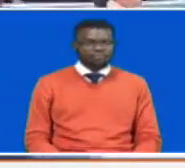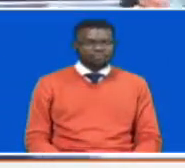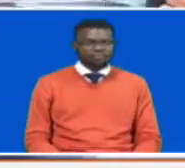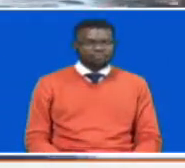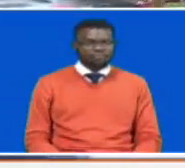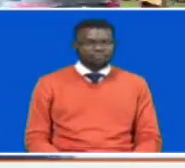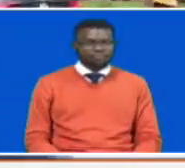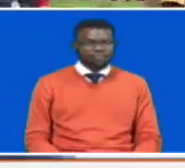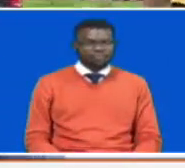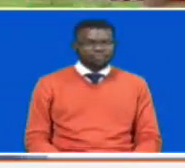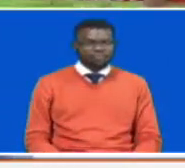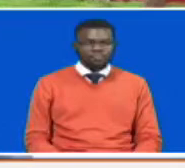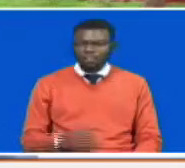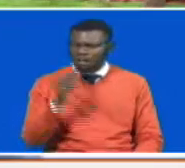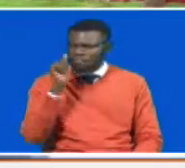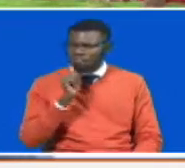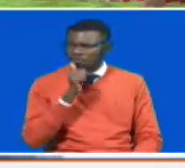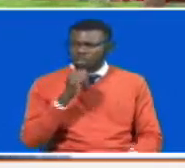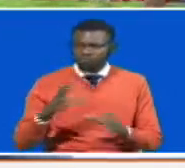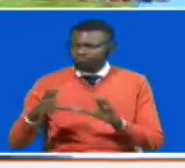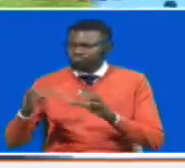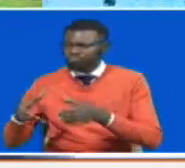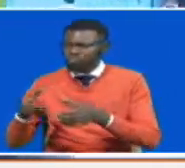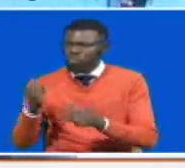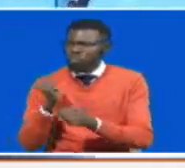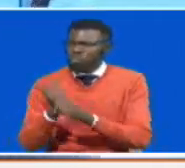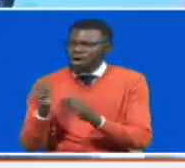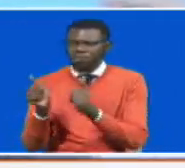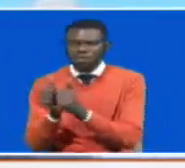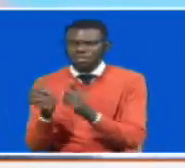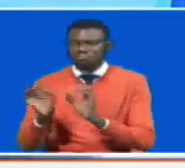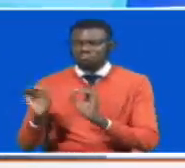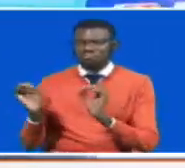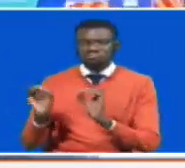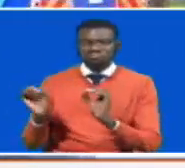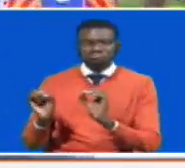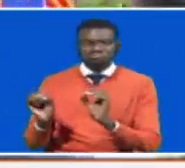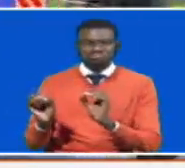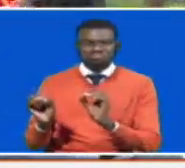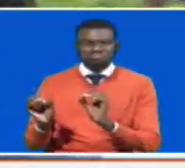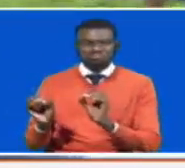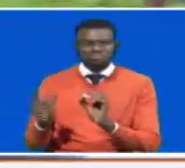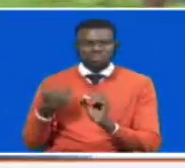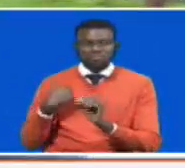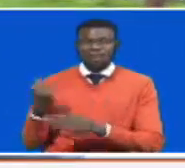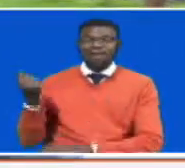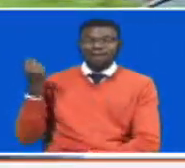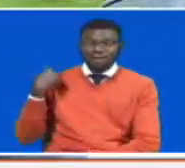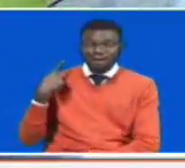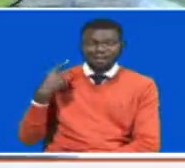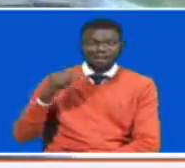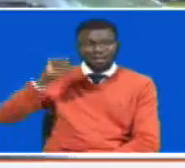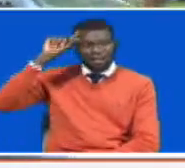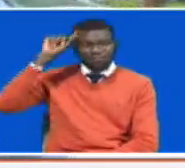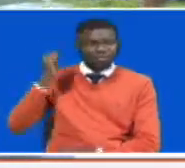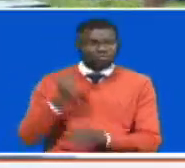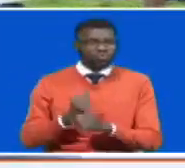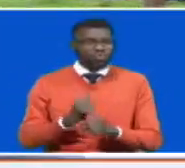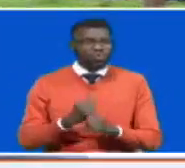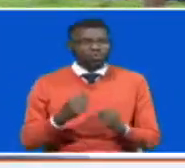hasn't worked on the private sector. On the private sector, because I understand that the government jobs are